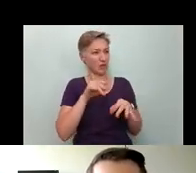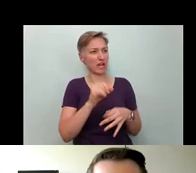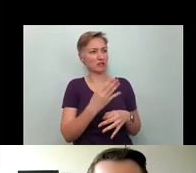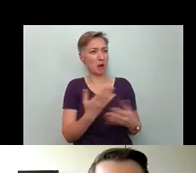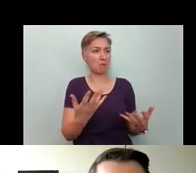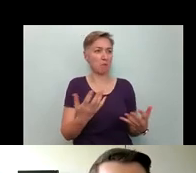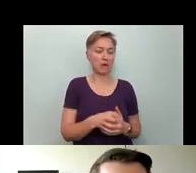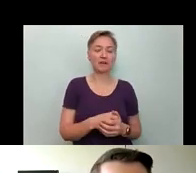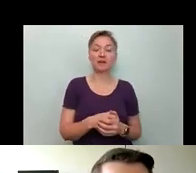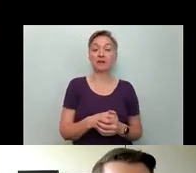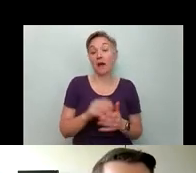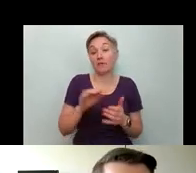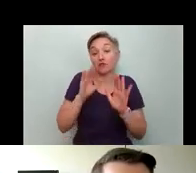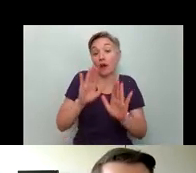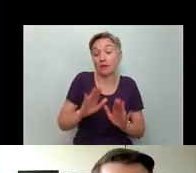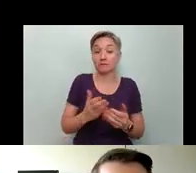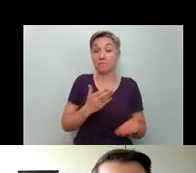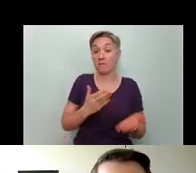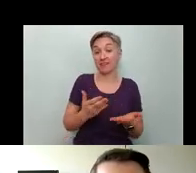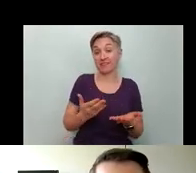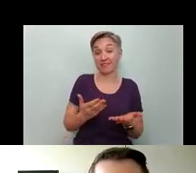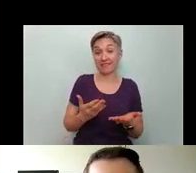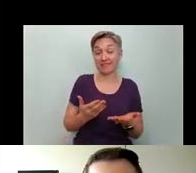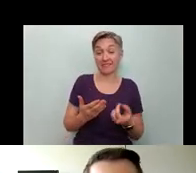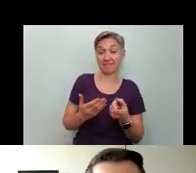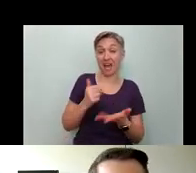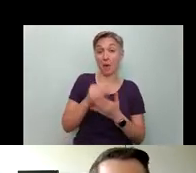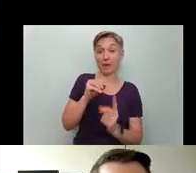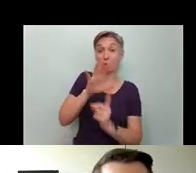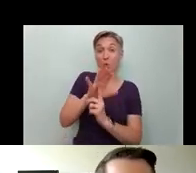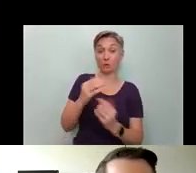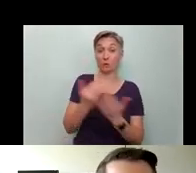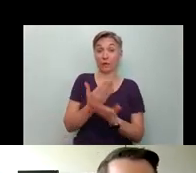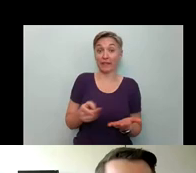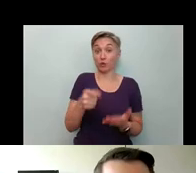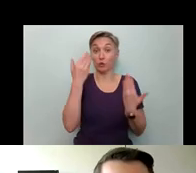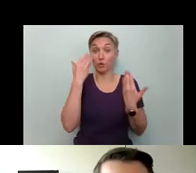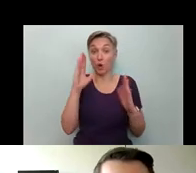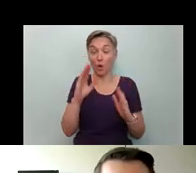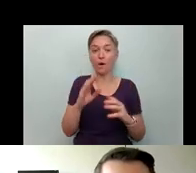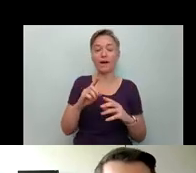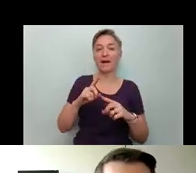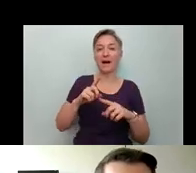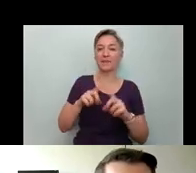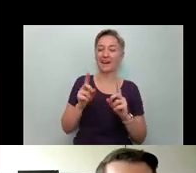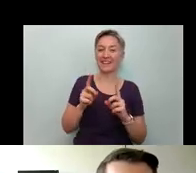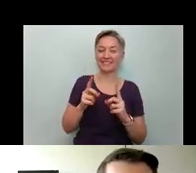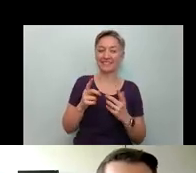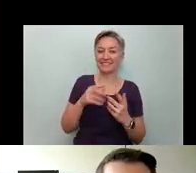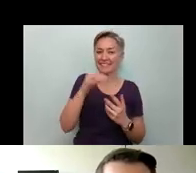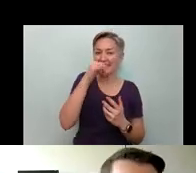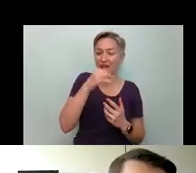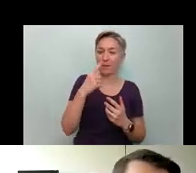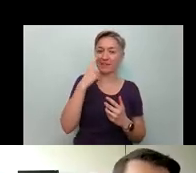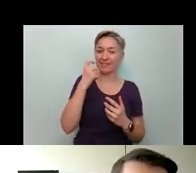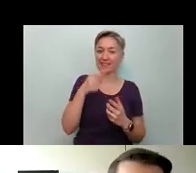you to some things you maybe didn't know existed at the U of R, but the challenge with that becomes you only then see the job descriptions that are posted at that particular